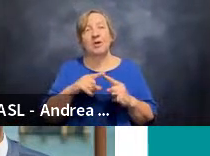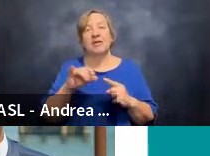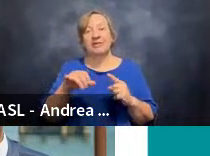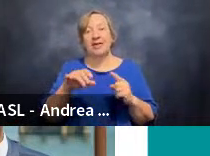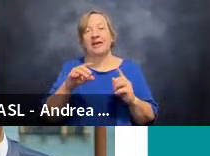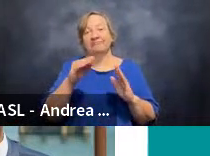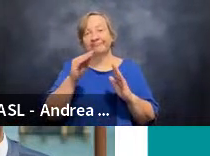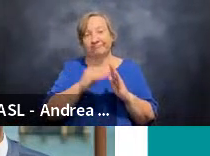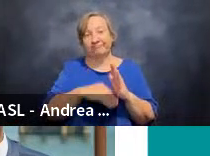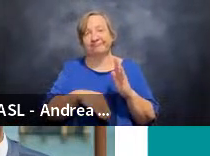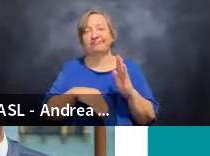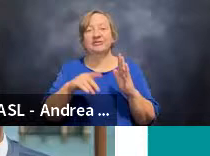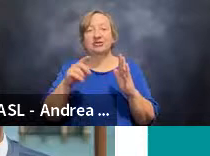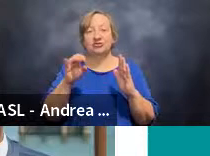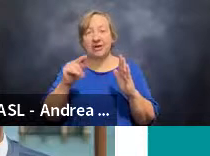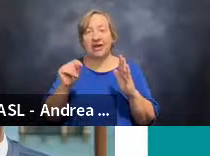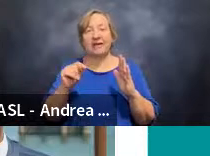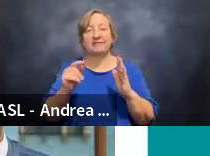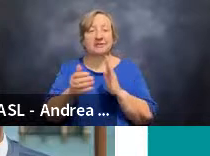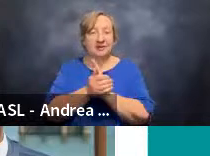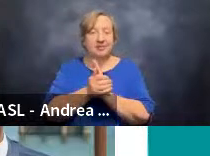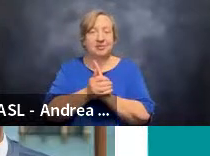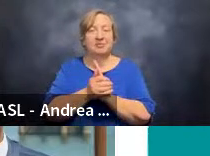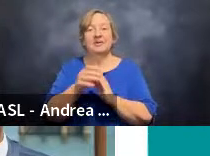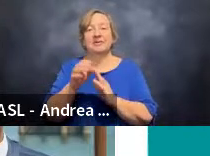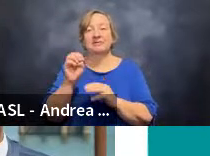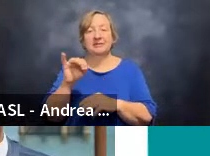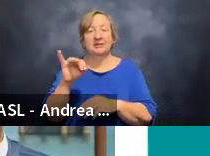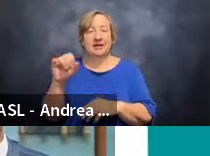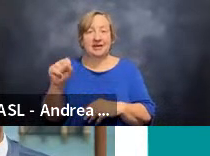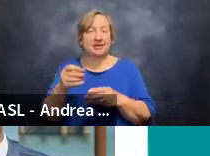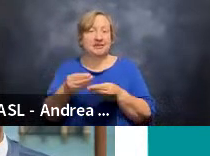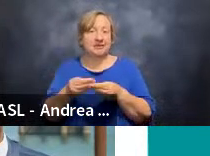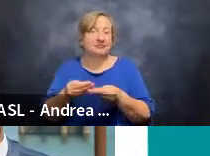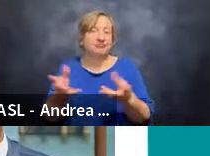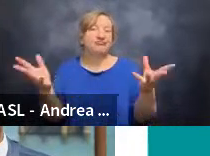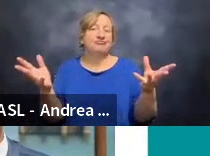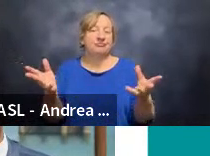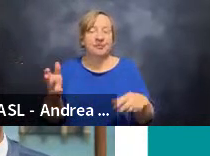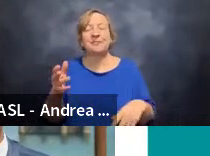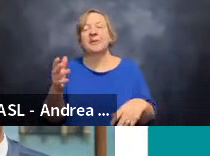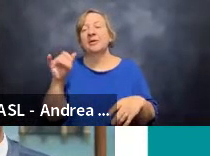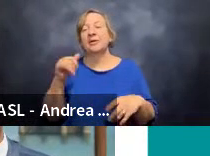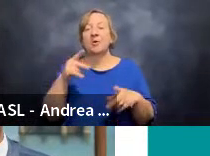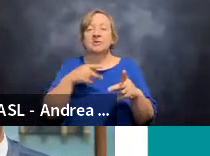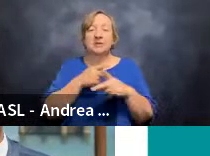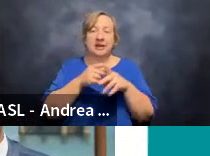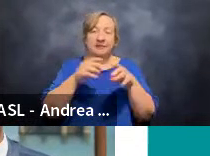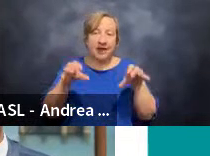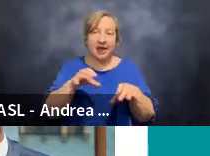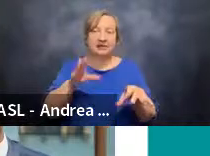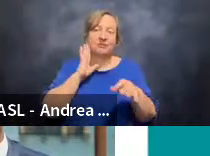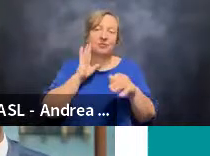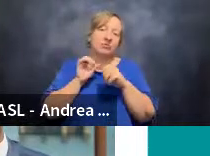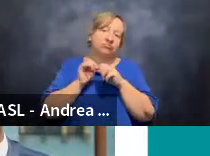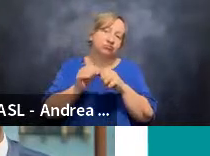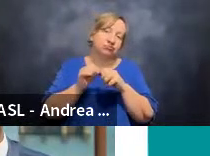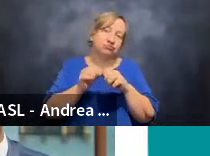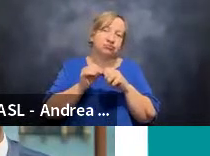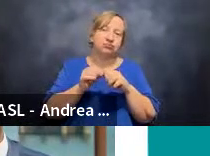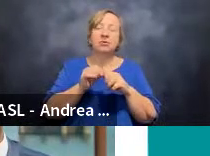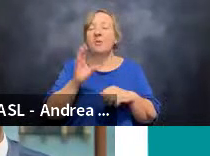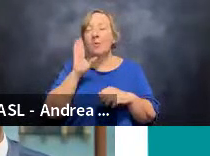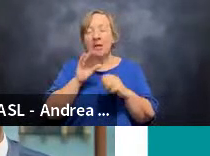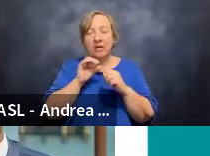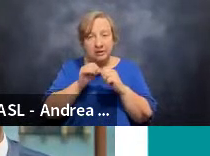supplemental document is on the street. So these type of activities we will continue to do. We will continue to